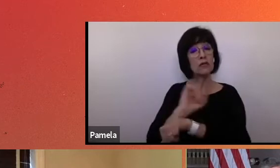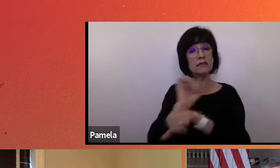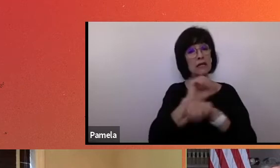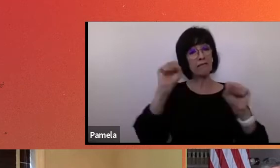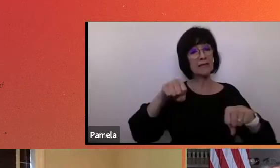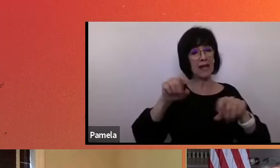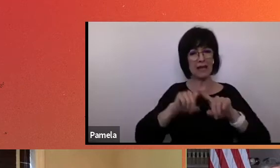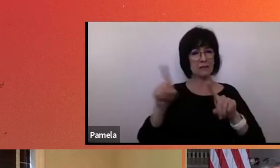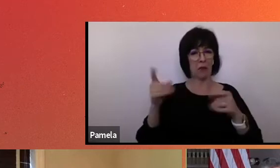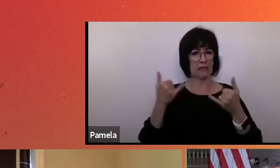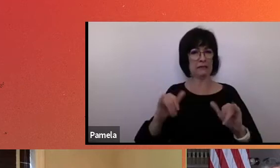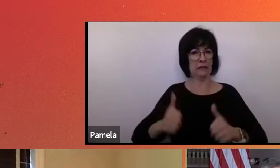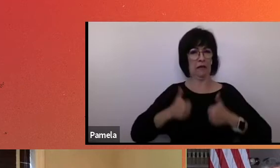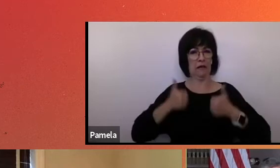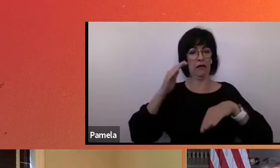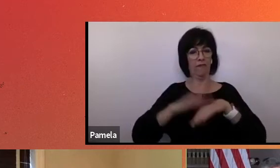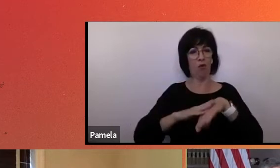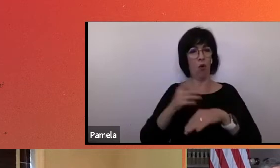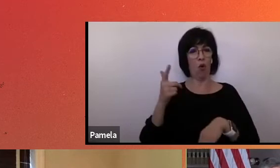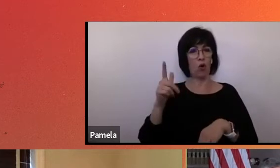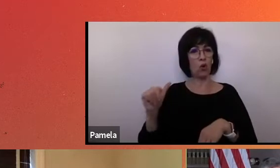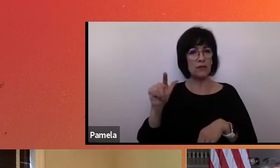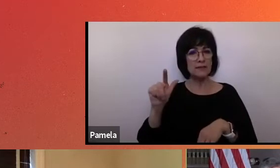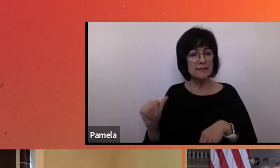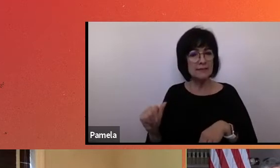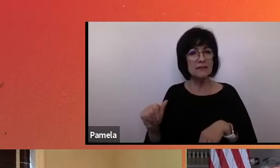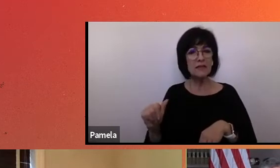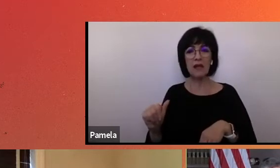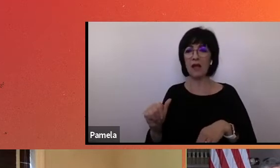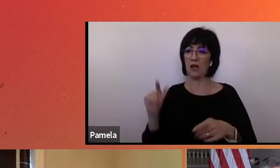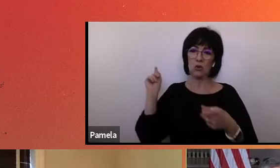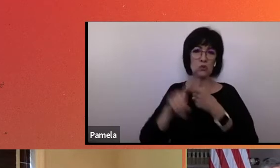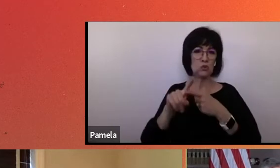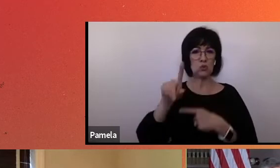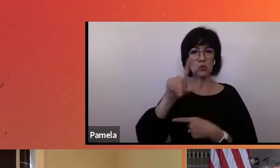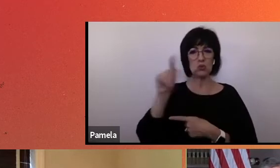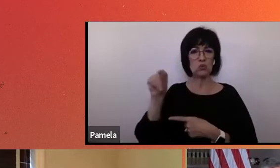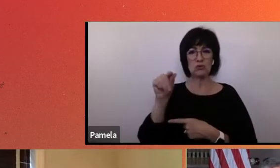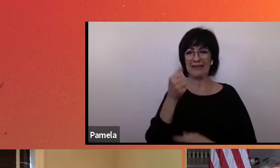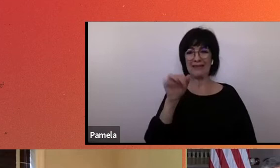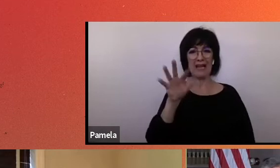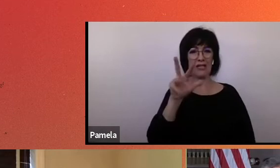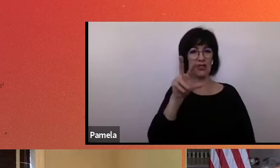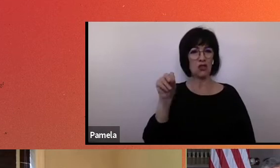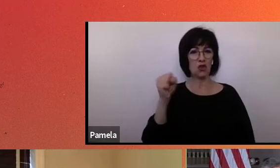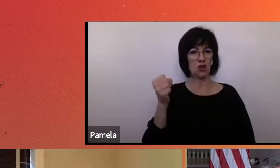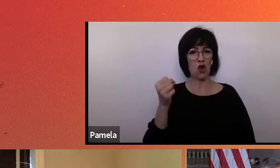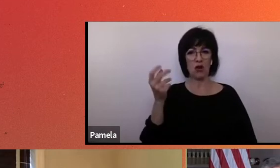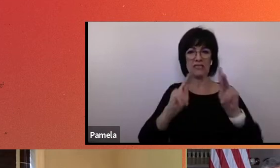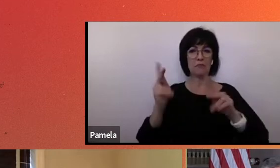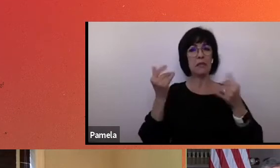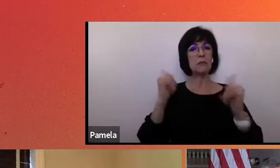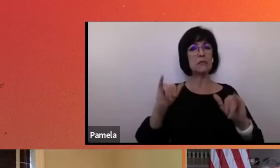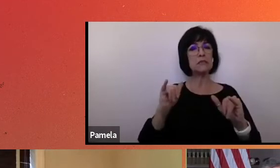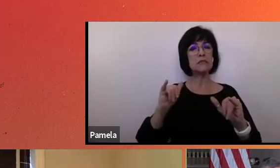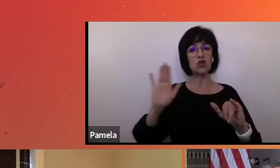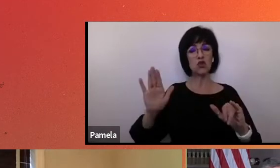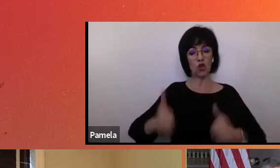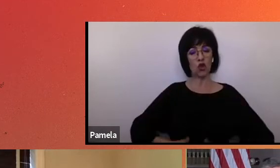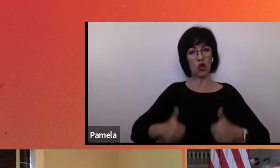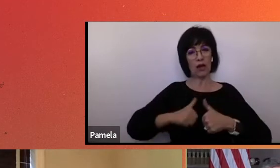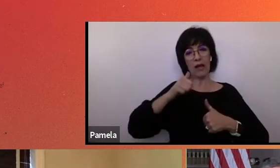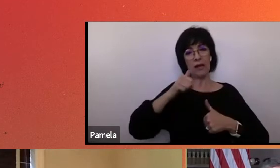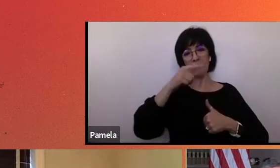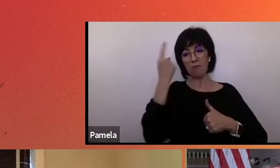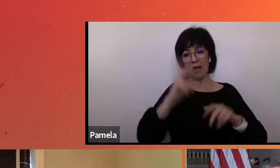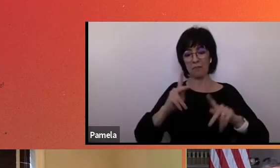of Louisiana and other parts of the country well into the 20th century, until the 1930s and 40s. And so, you know, the